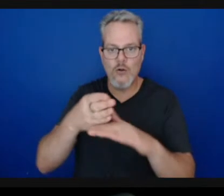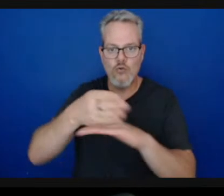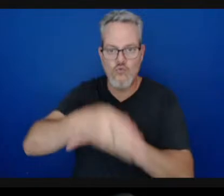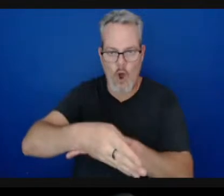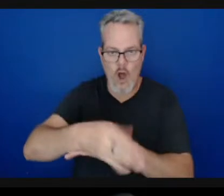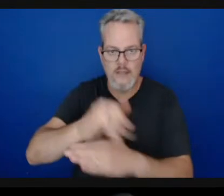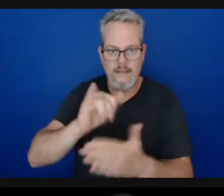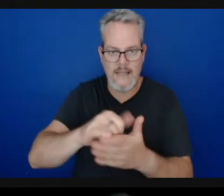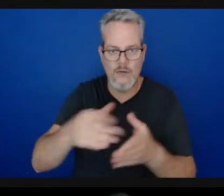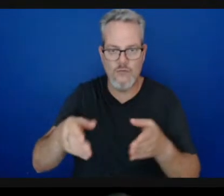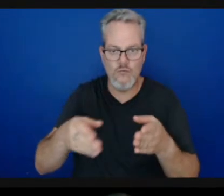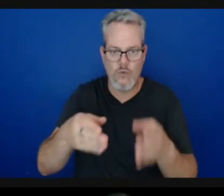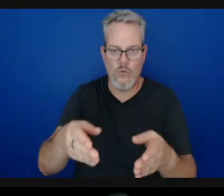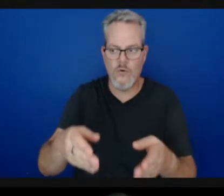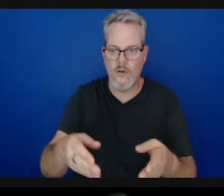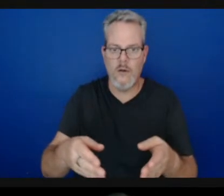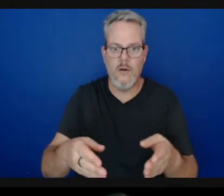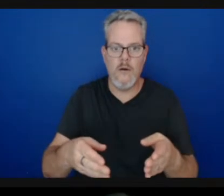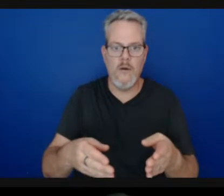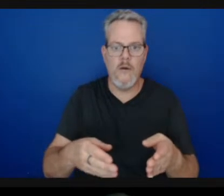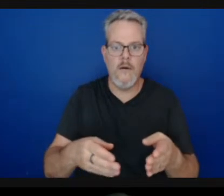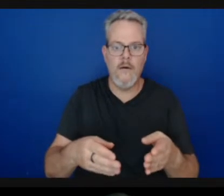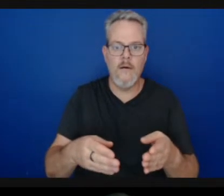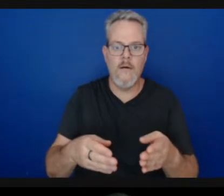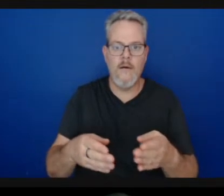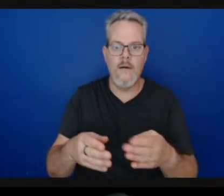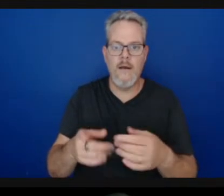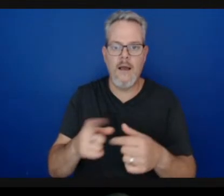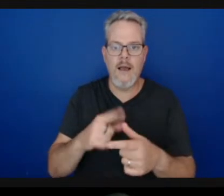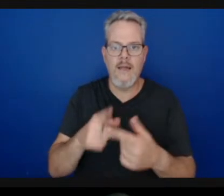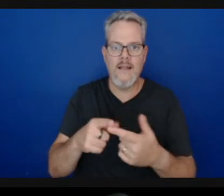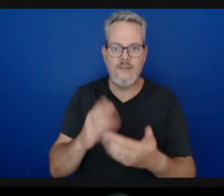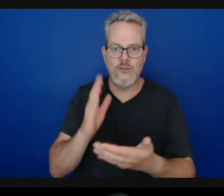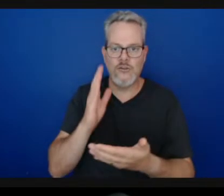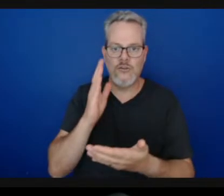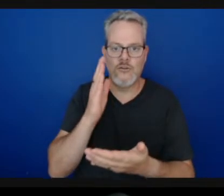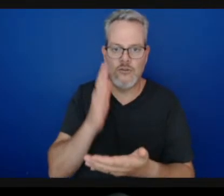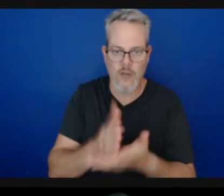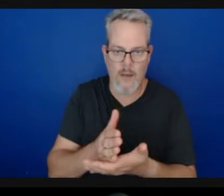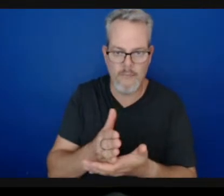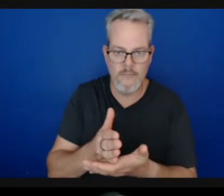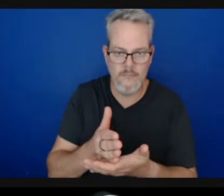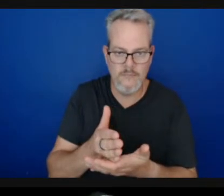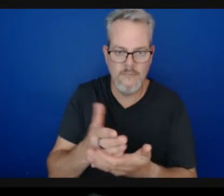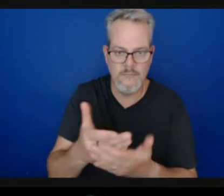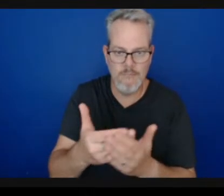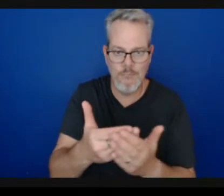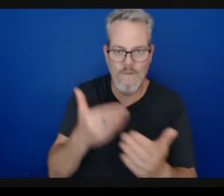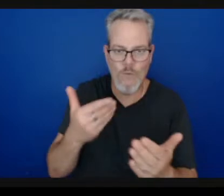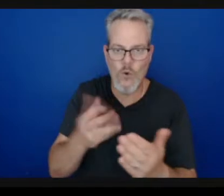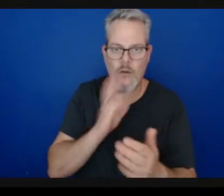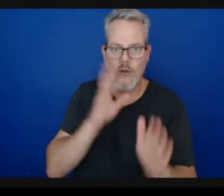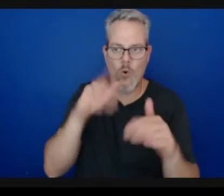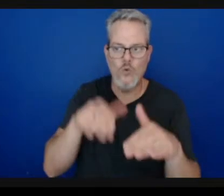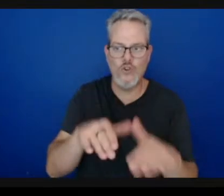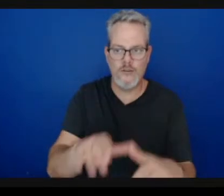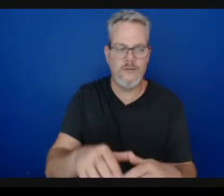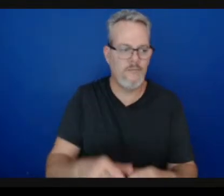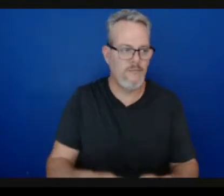of Ahalanui Beach Park and then stopped short of the ocean. So let me come back to the map.